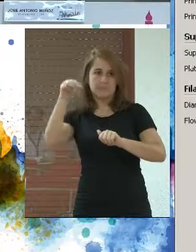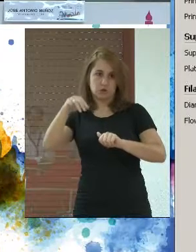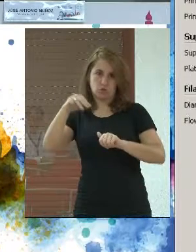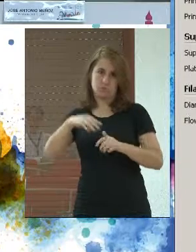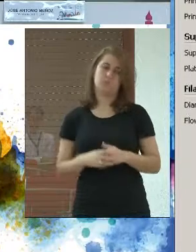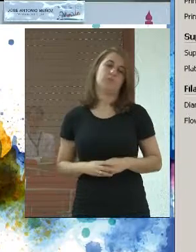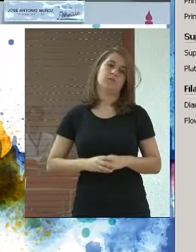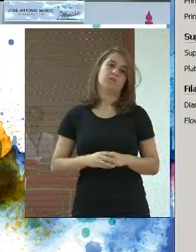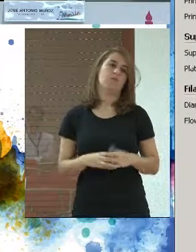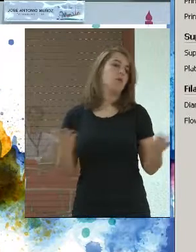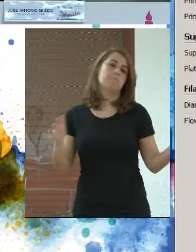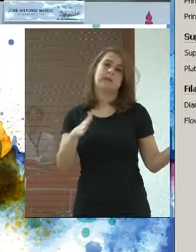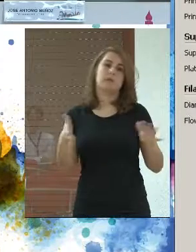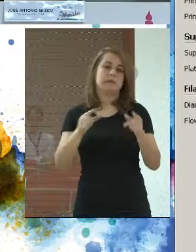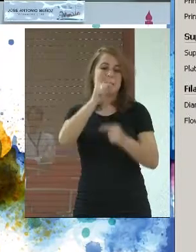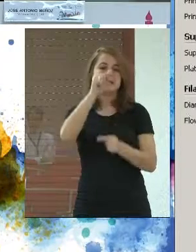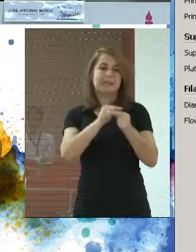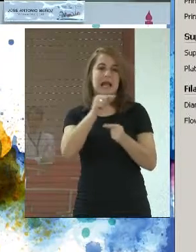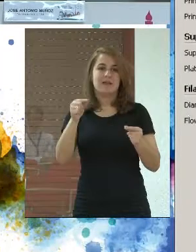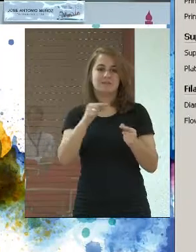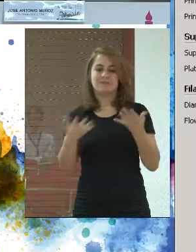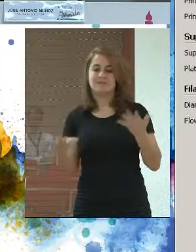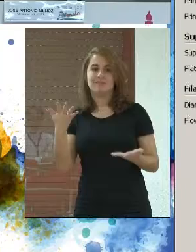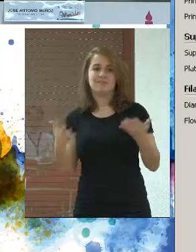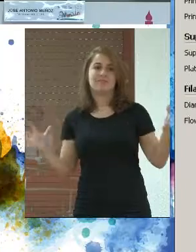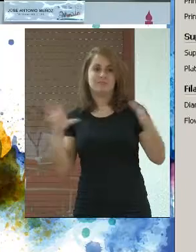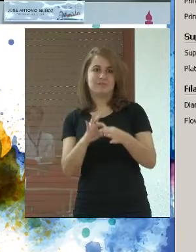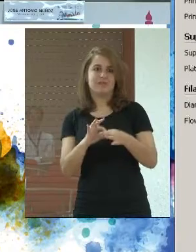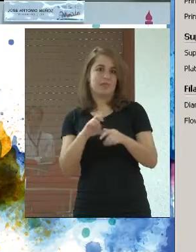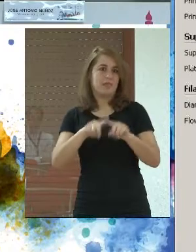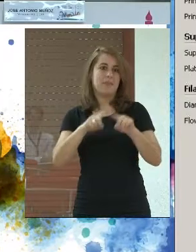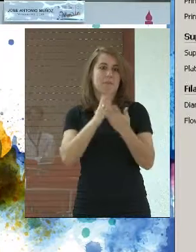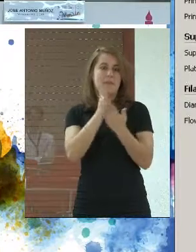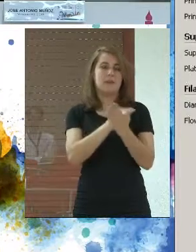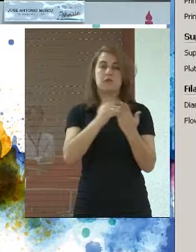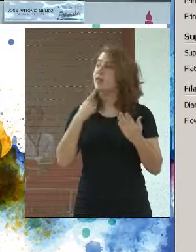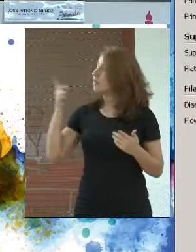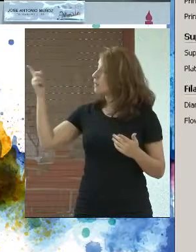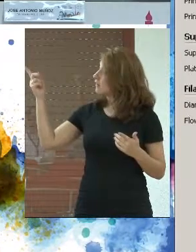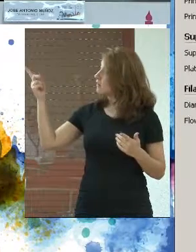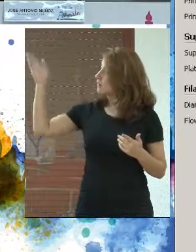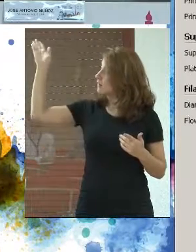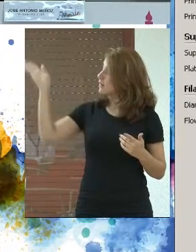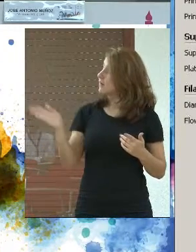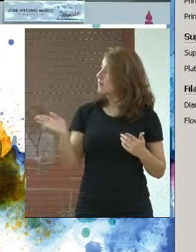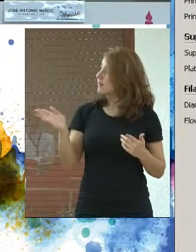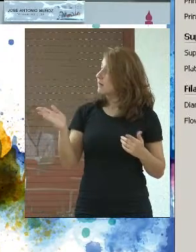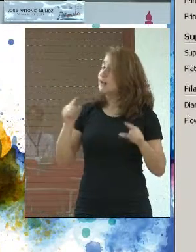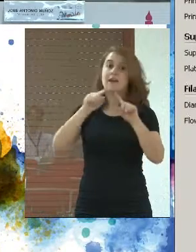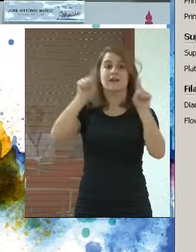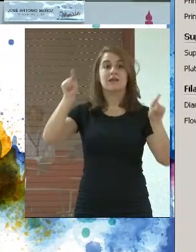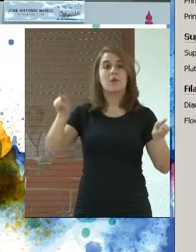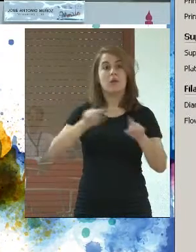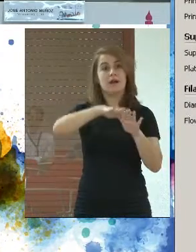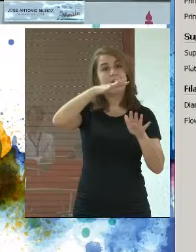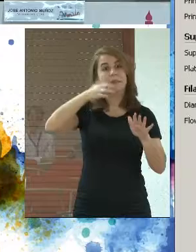A34, 834 meters. That's the scale that I decided based on the parameters